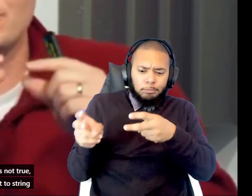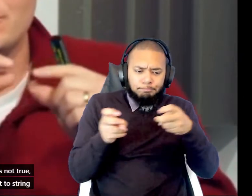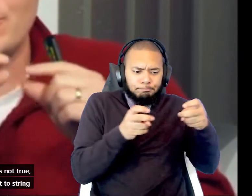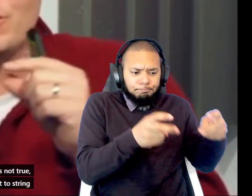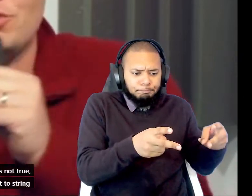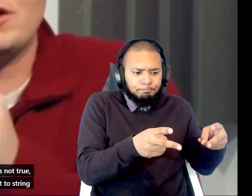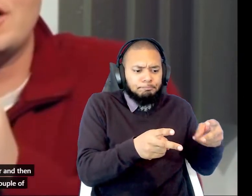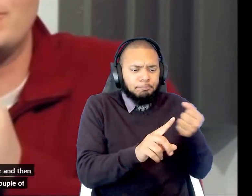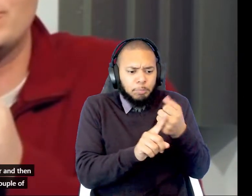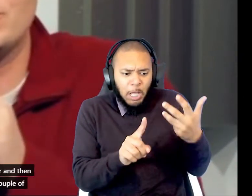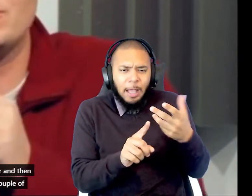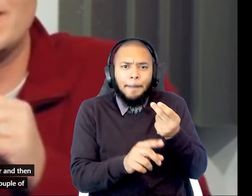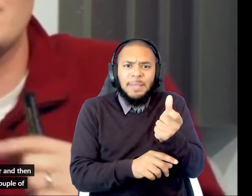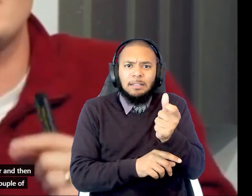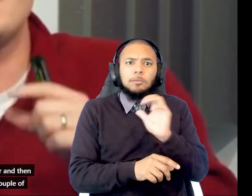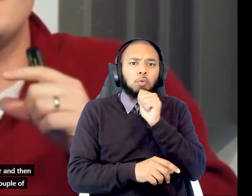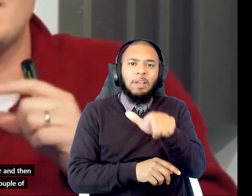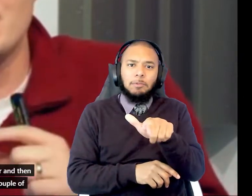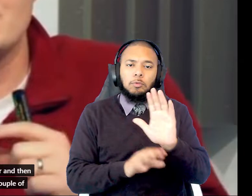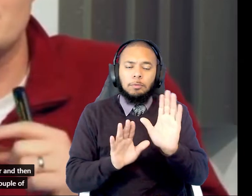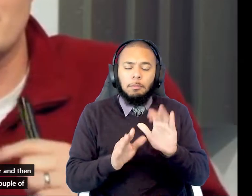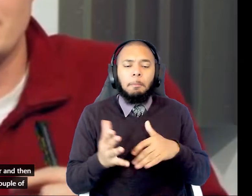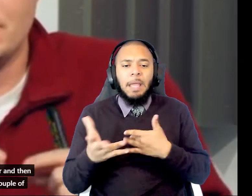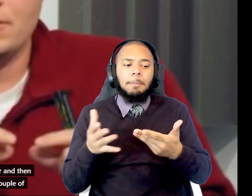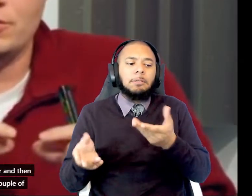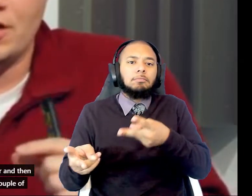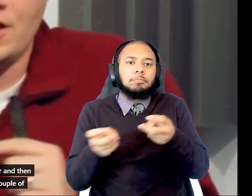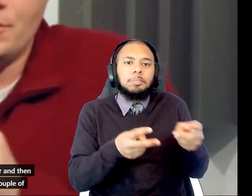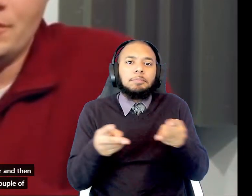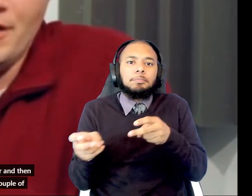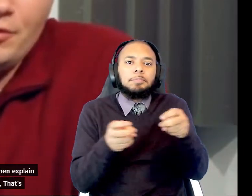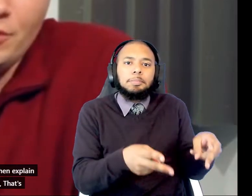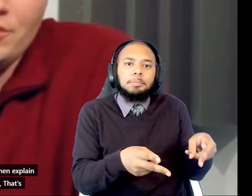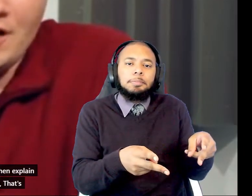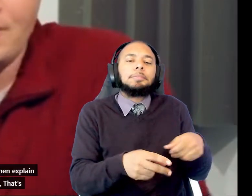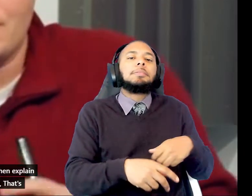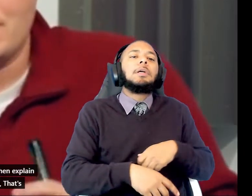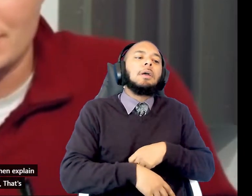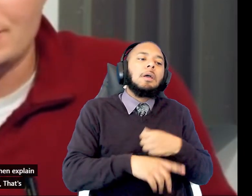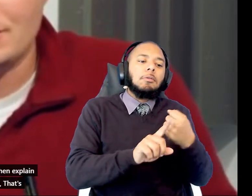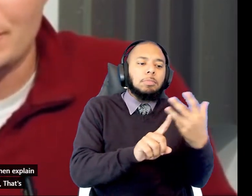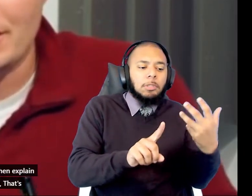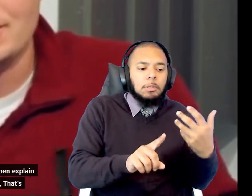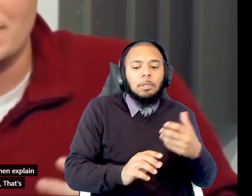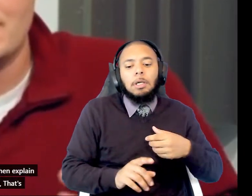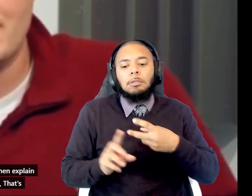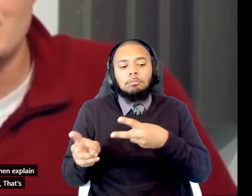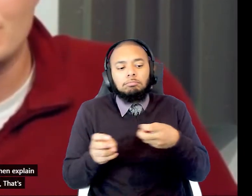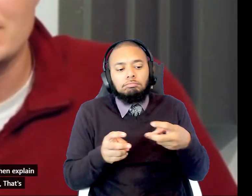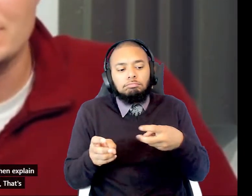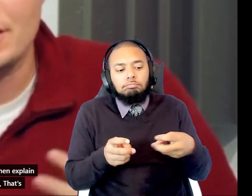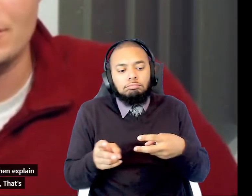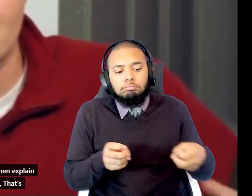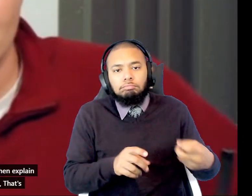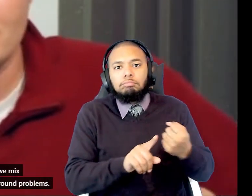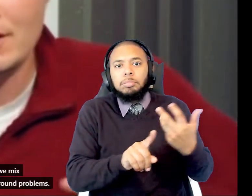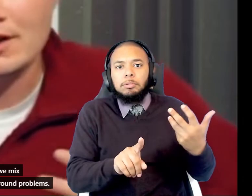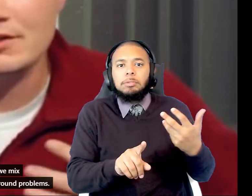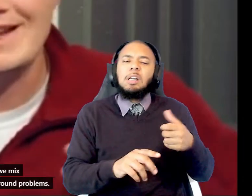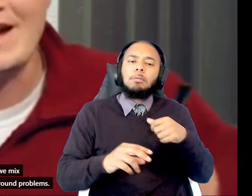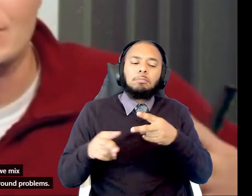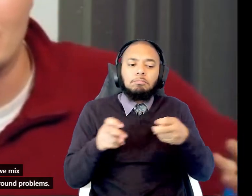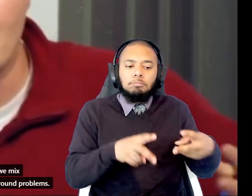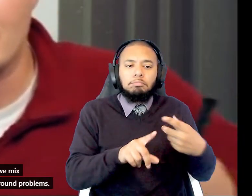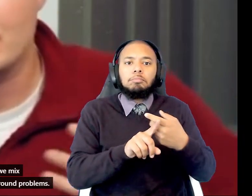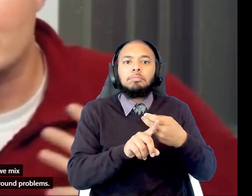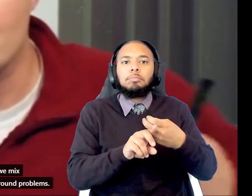may want to string a couple of quotes together and then explain it, and then string a couple of other quotes together and then explain it. That's okay too, guys. It's